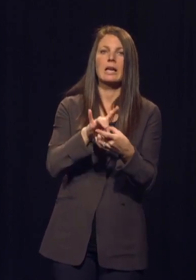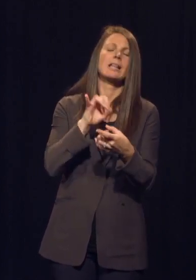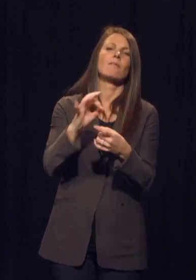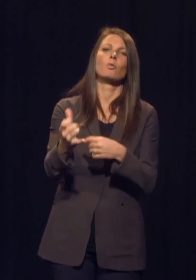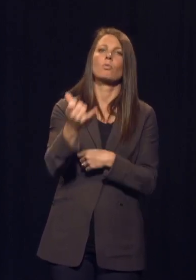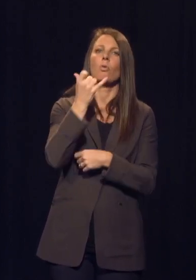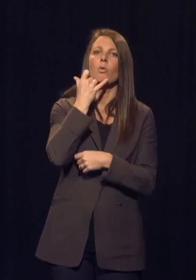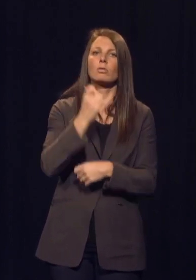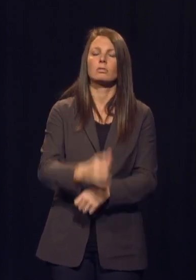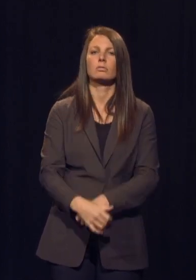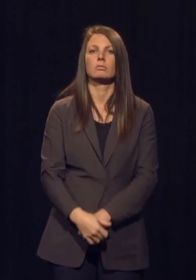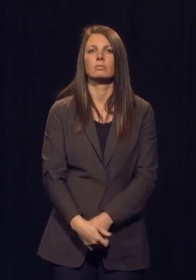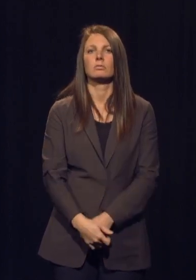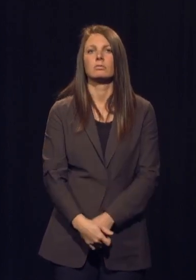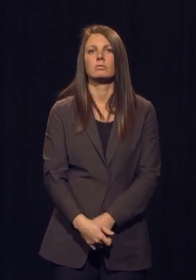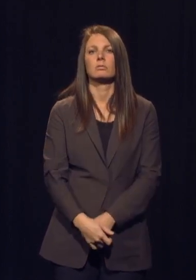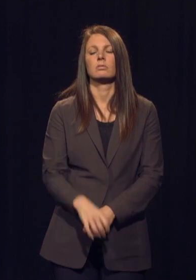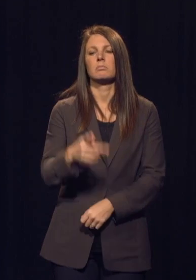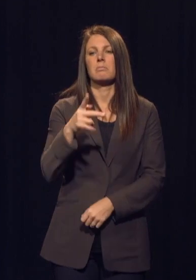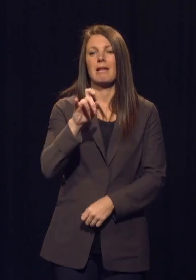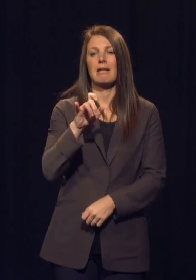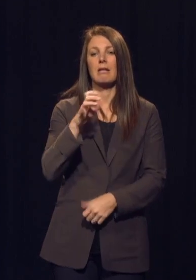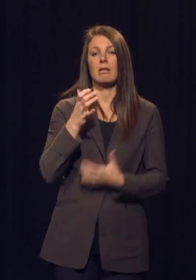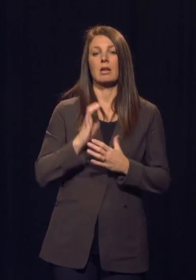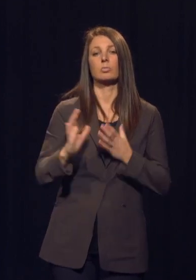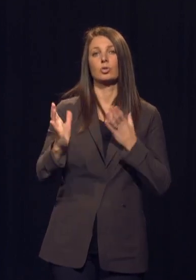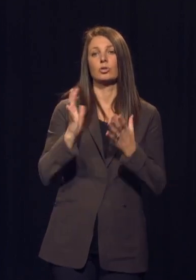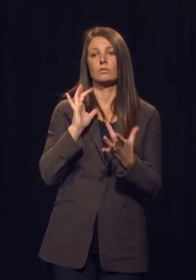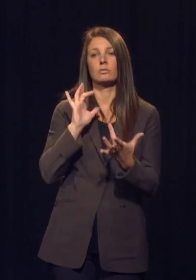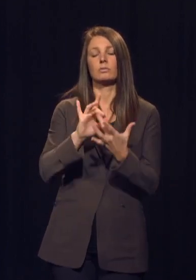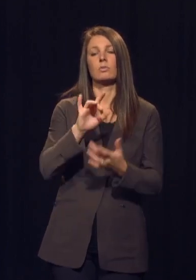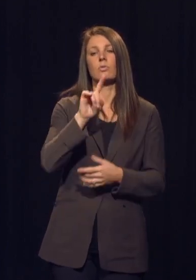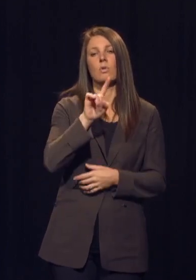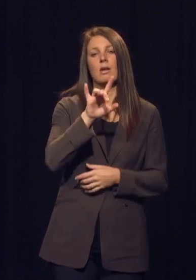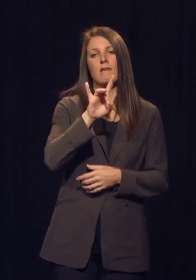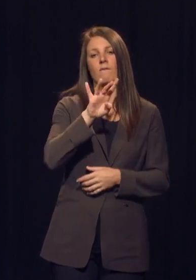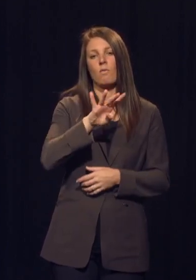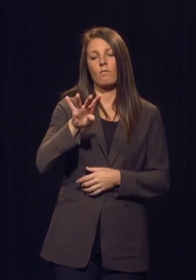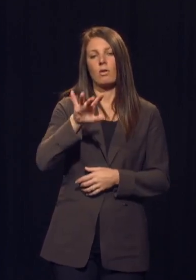call. Pennie customer service can be reached at